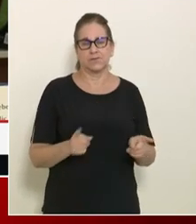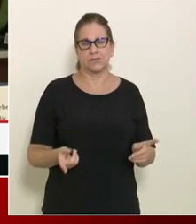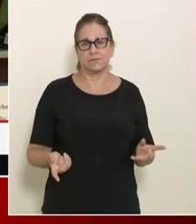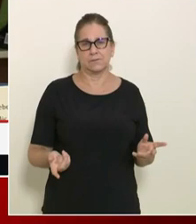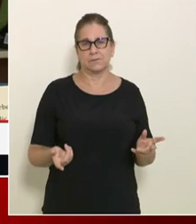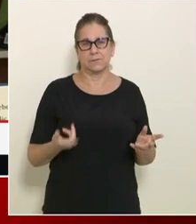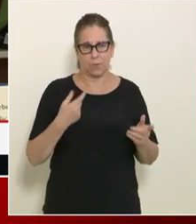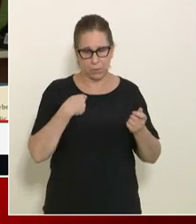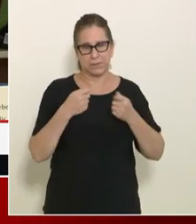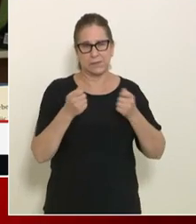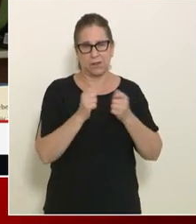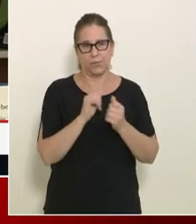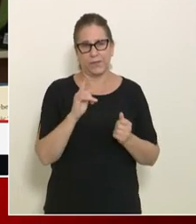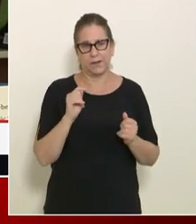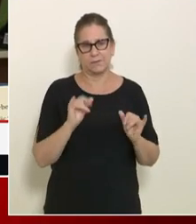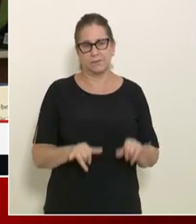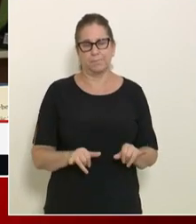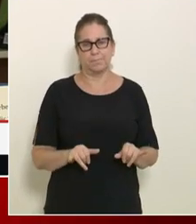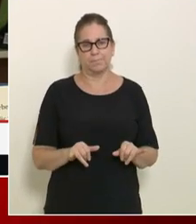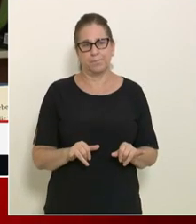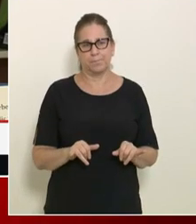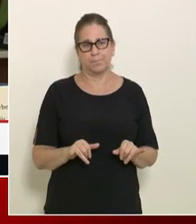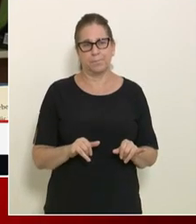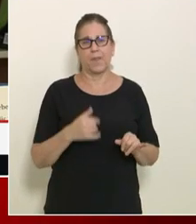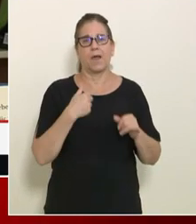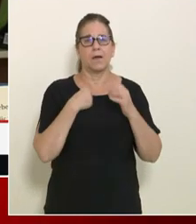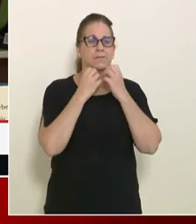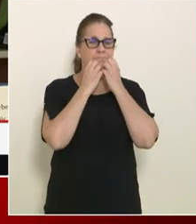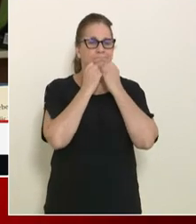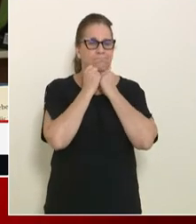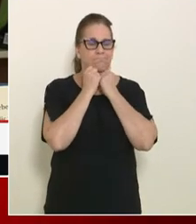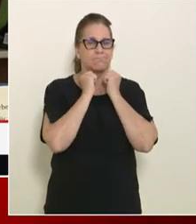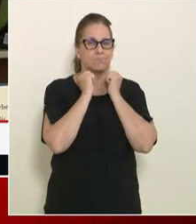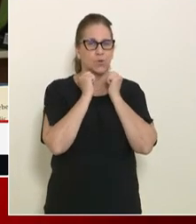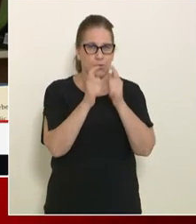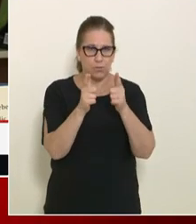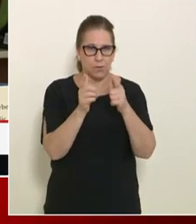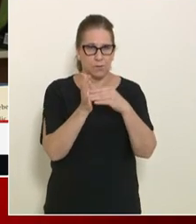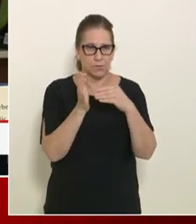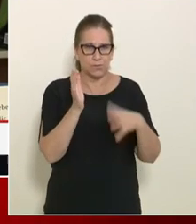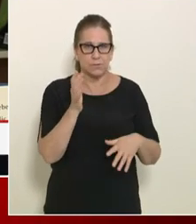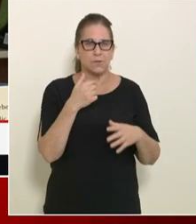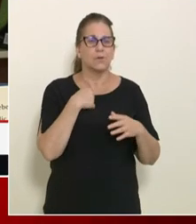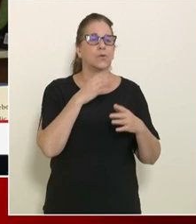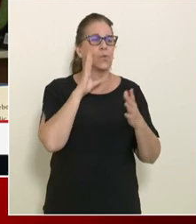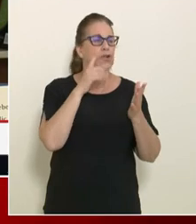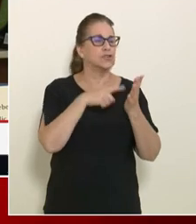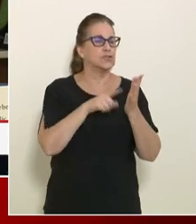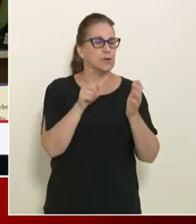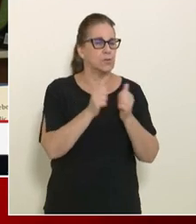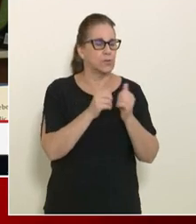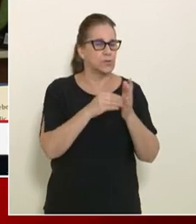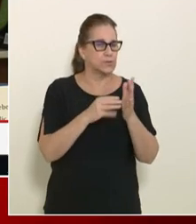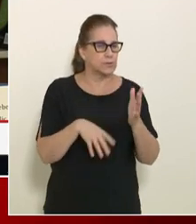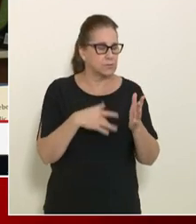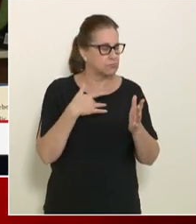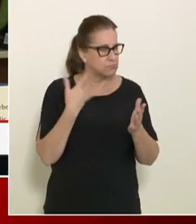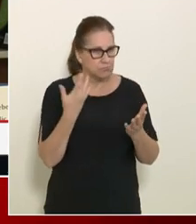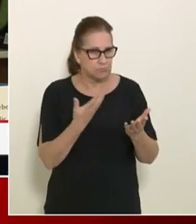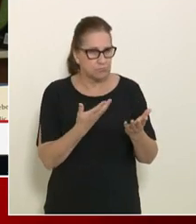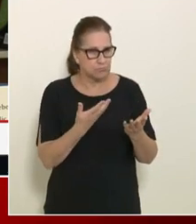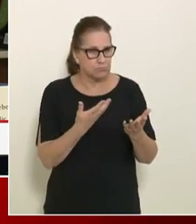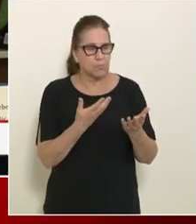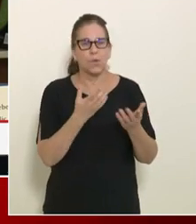communication between a caring adult in the school and the family is the best way to monitor attendance.